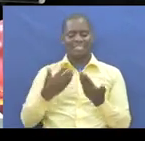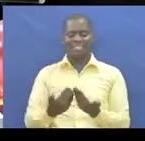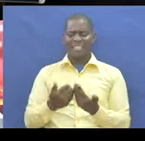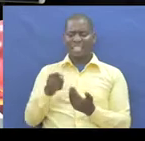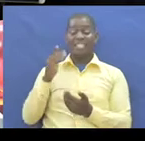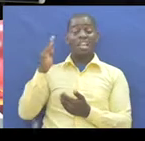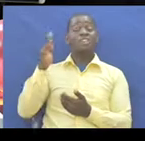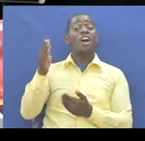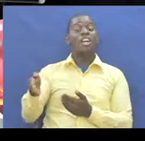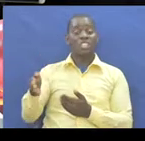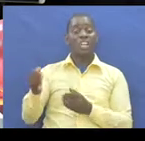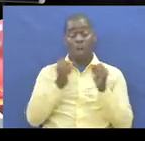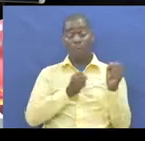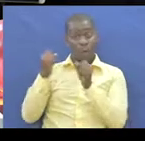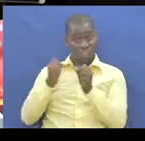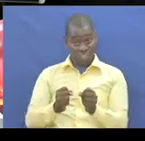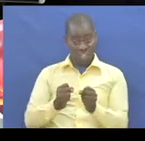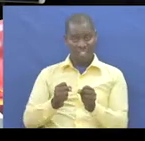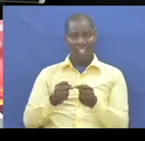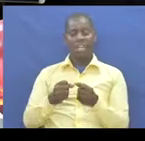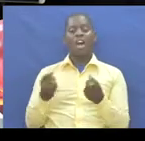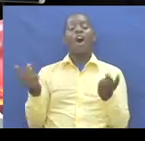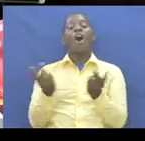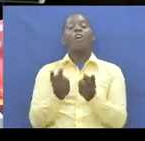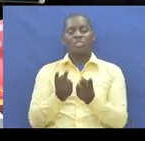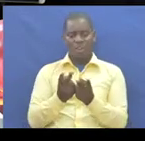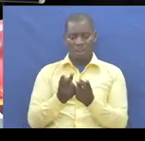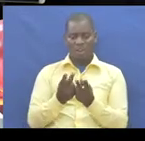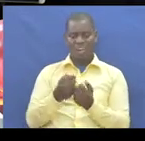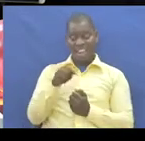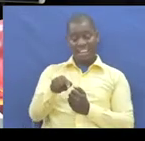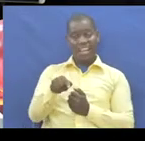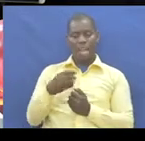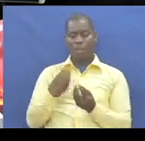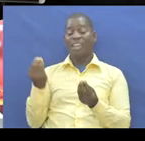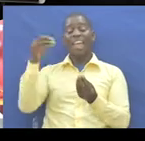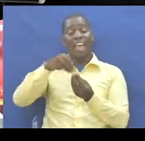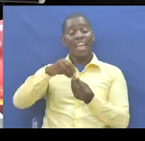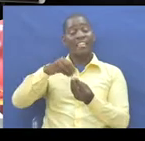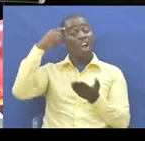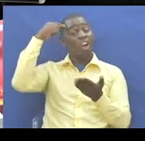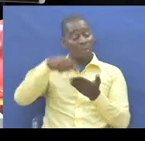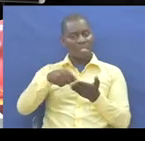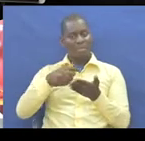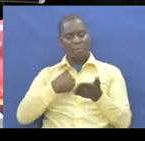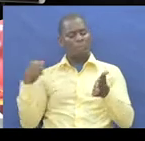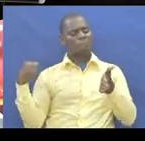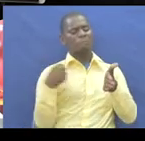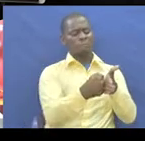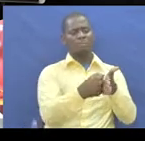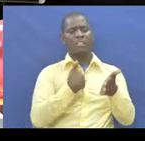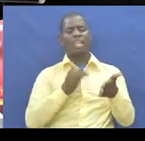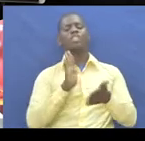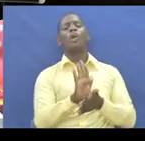also here, we can add one concept here. We can add one concept of which if the direction of the motion have changed, but also